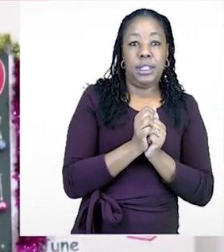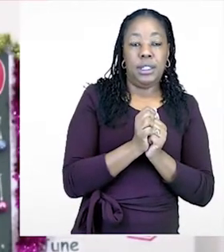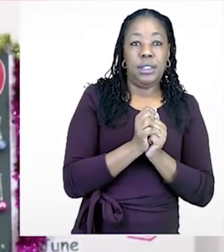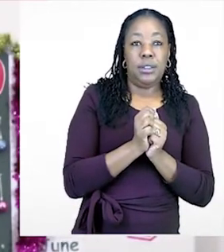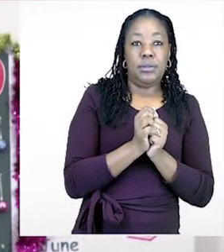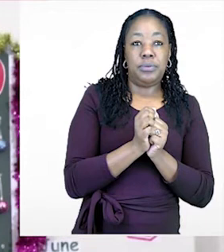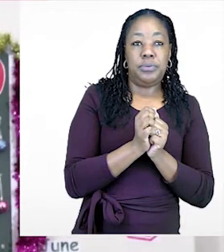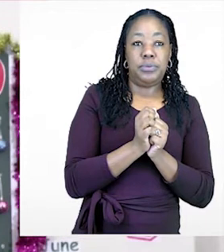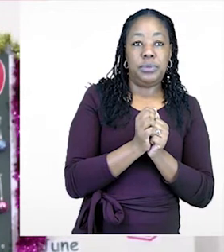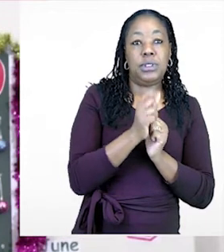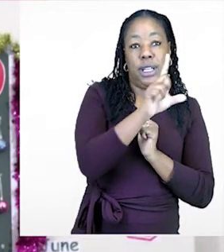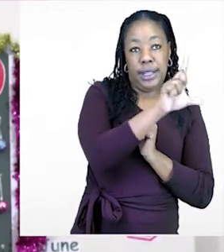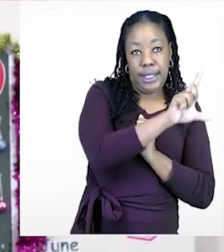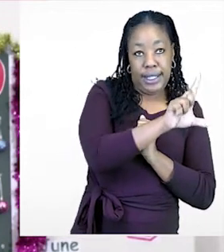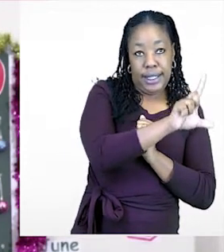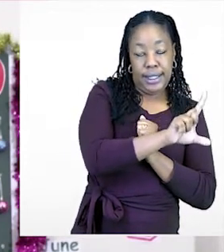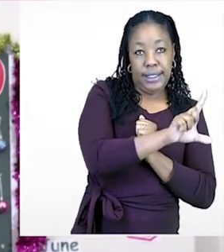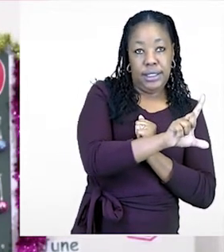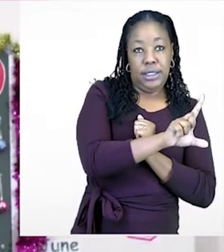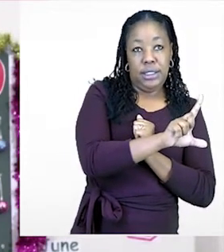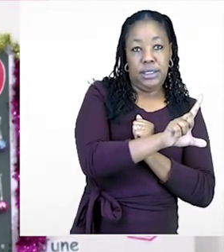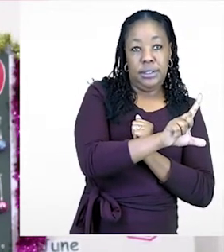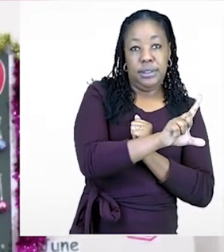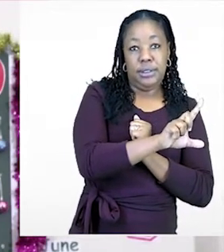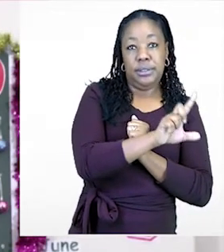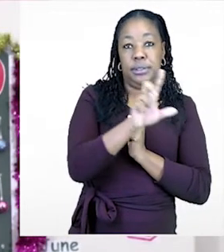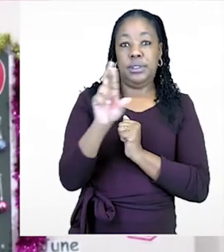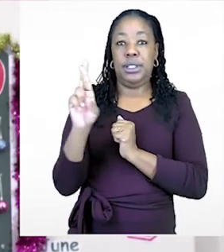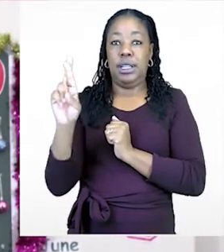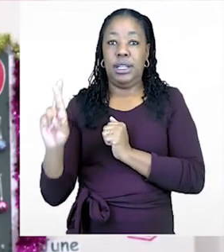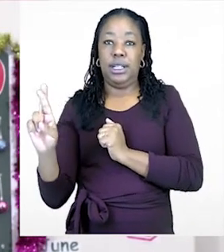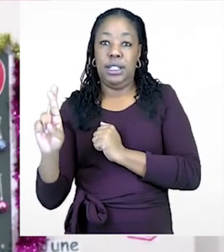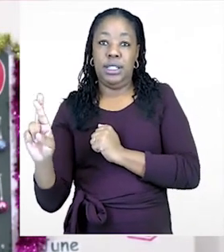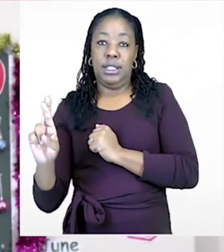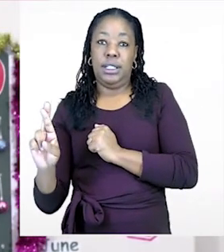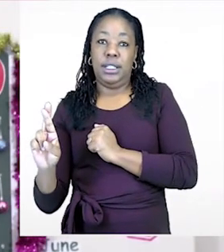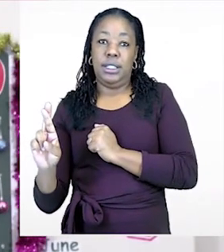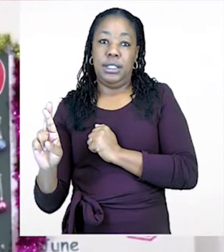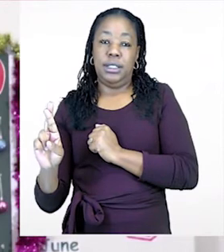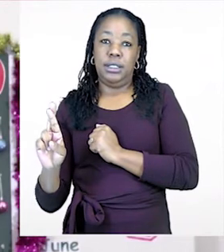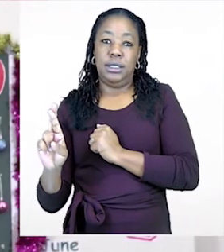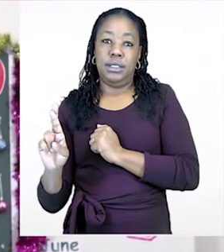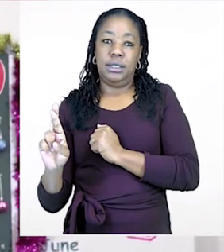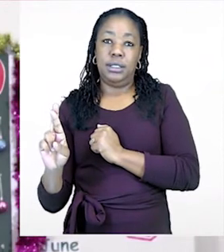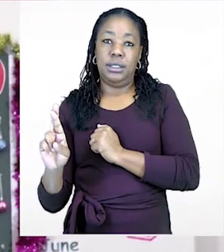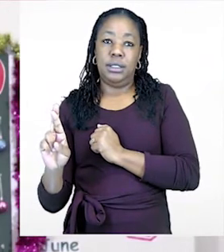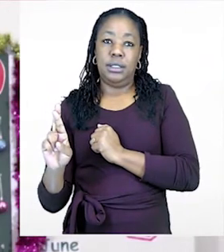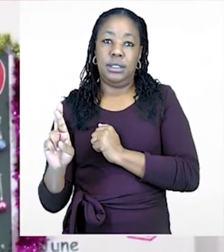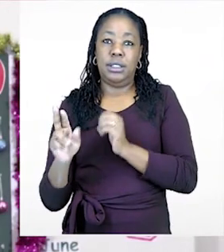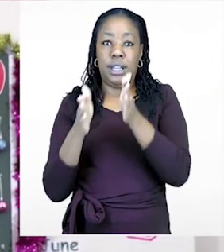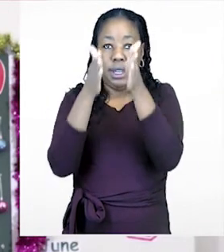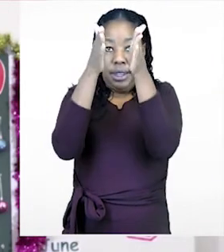have my left-hand side and my right-hand side. And we have our